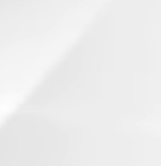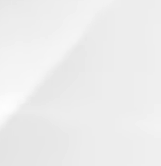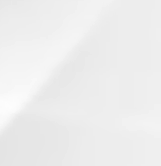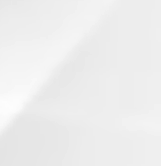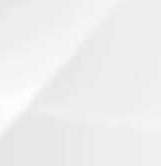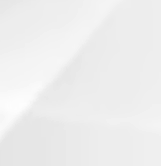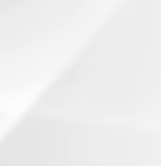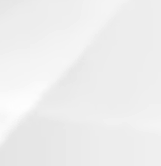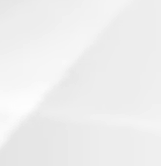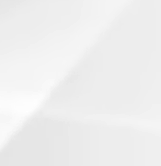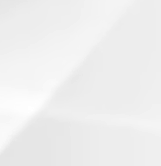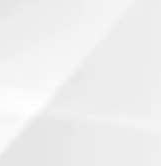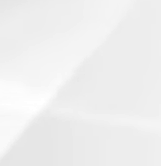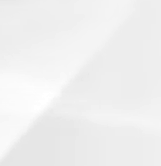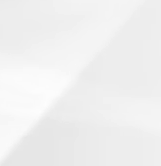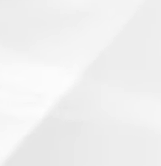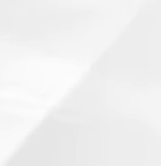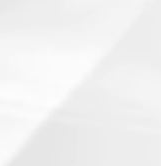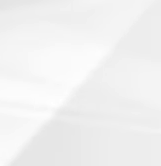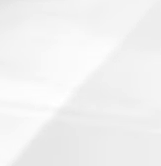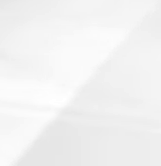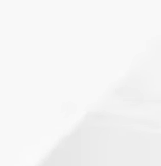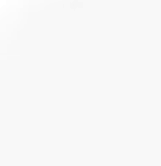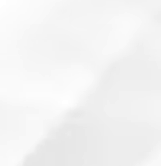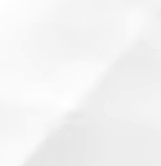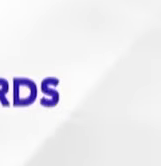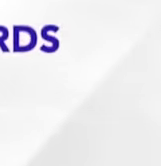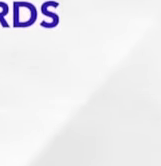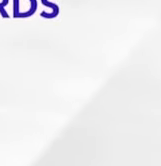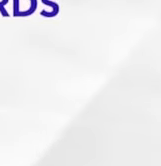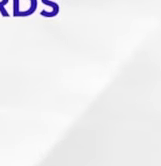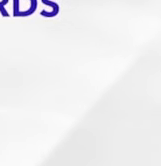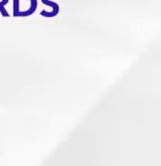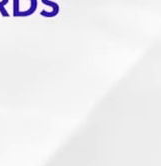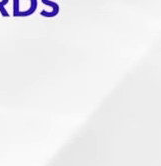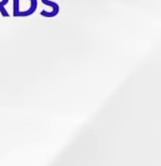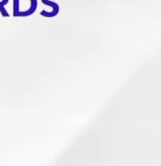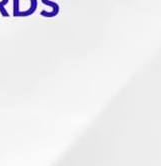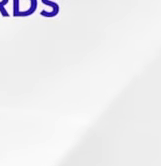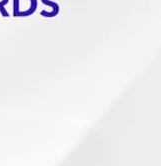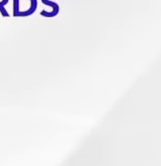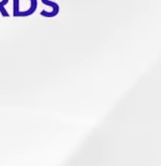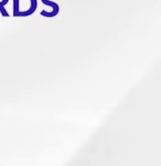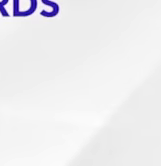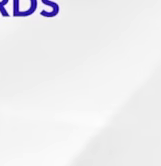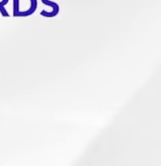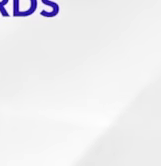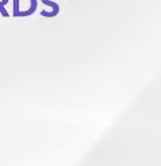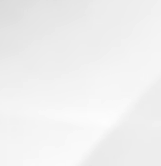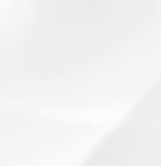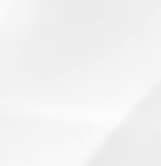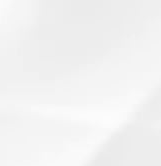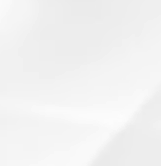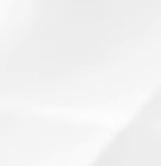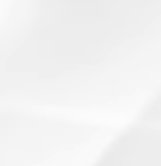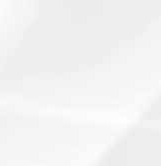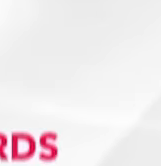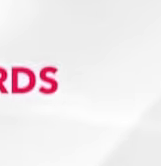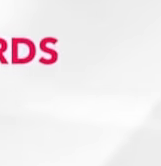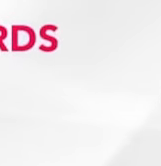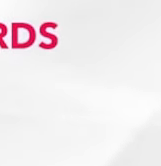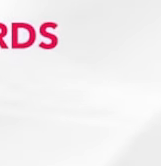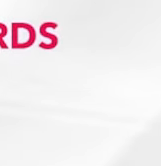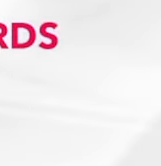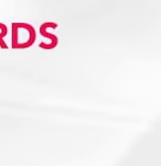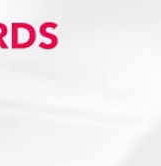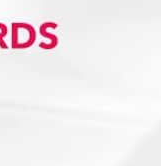Congratulations to all our award-winning Sparkle stars. Barbie Forteza, winner of the Best Drama Actress Award. Andrea